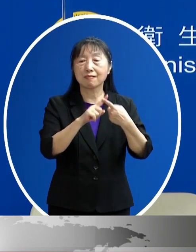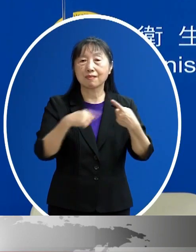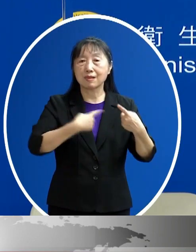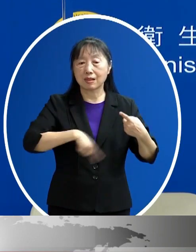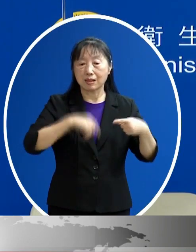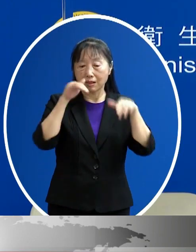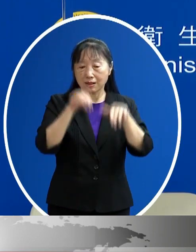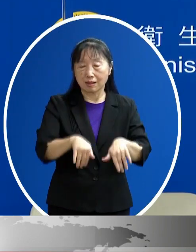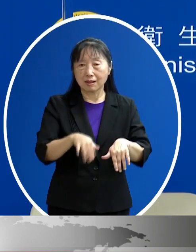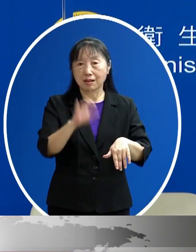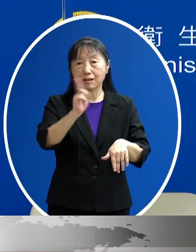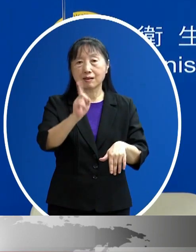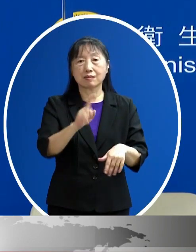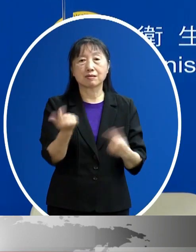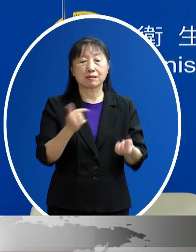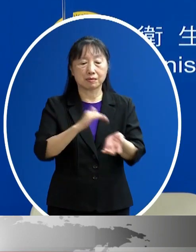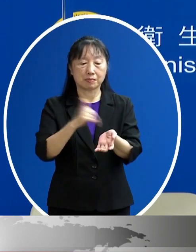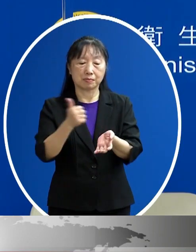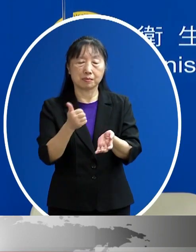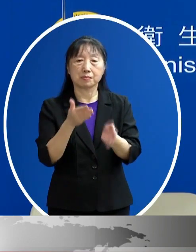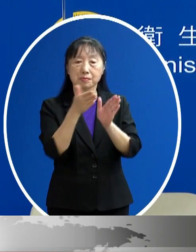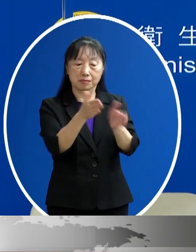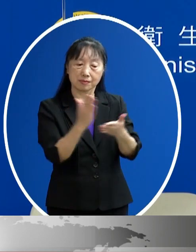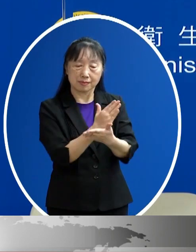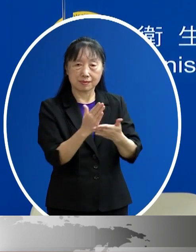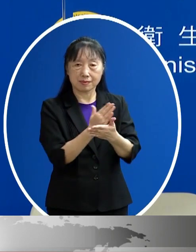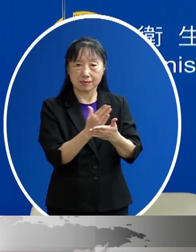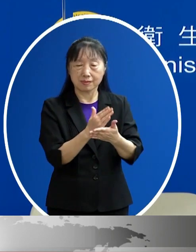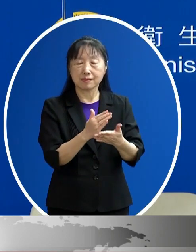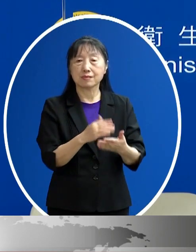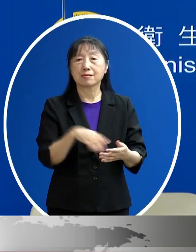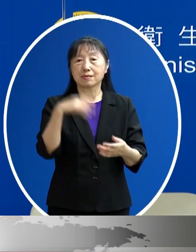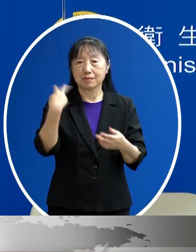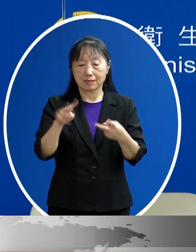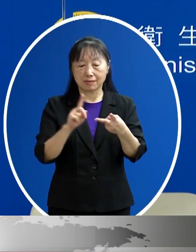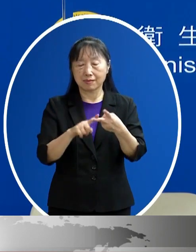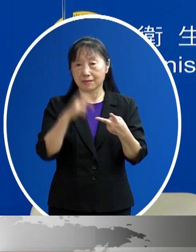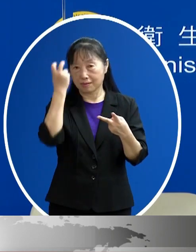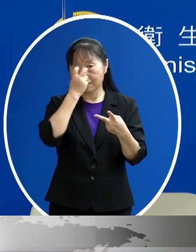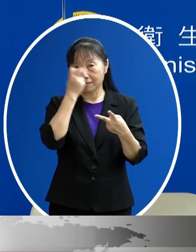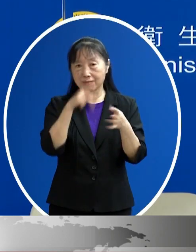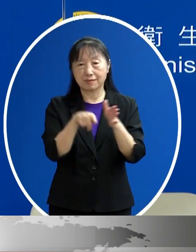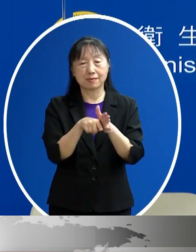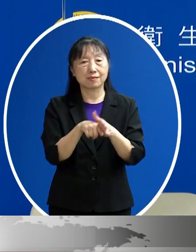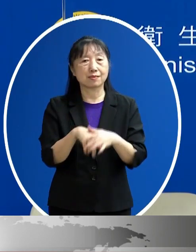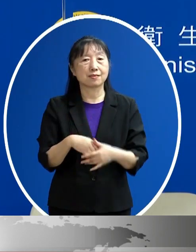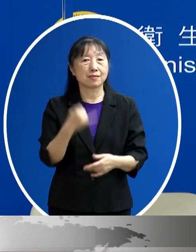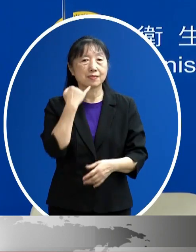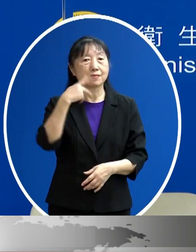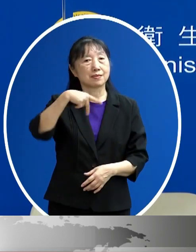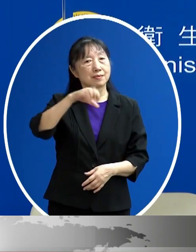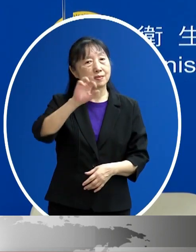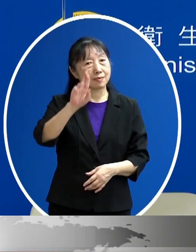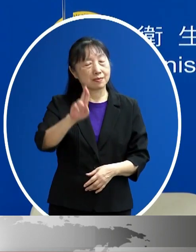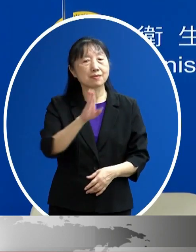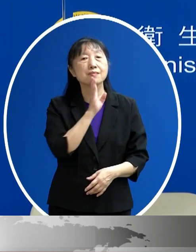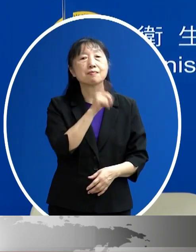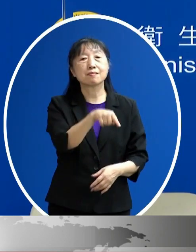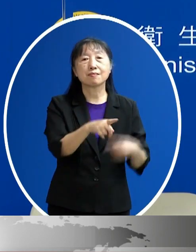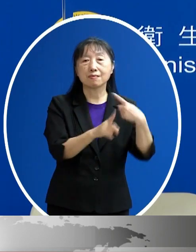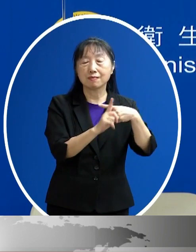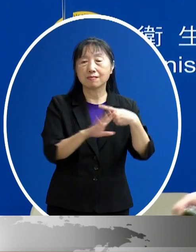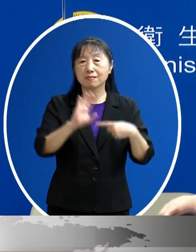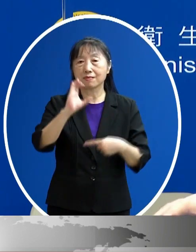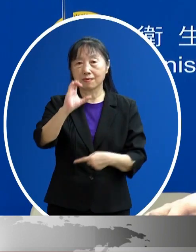value lower than 27. Or they must test positive on an antigen or nucleic acid rapid test. Only when